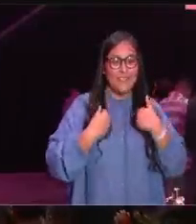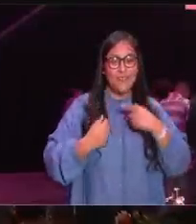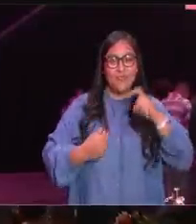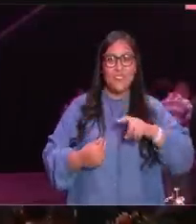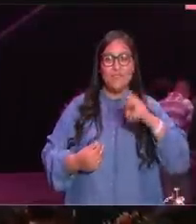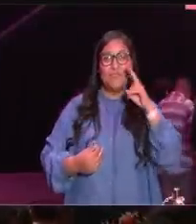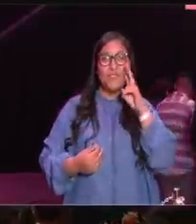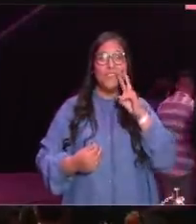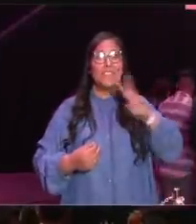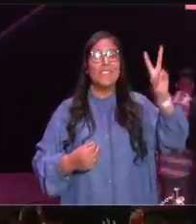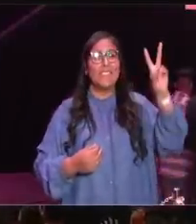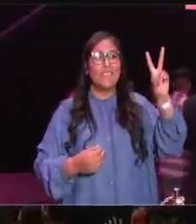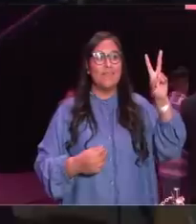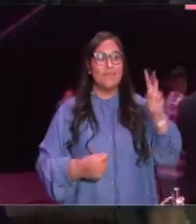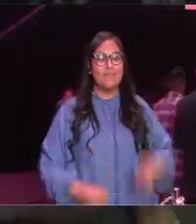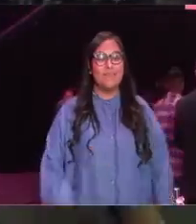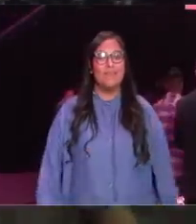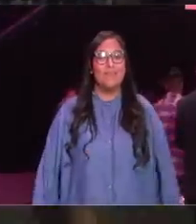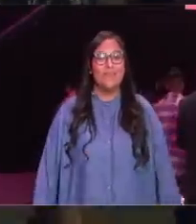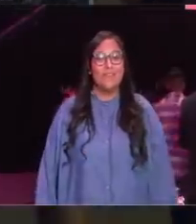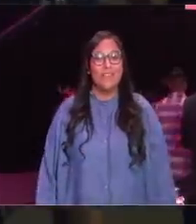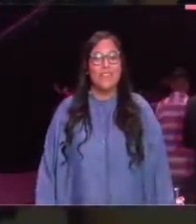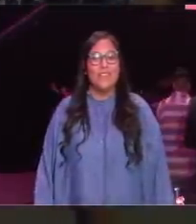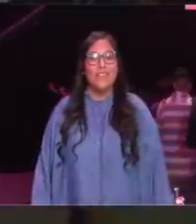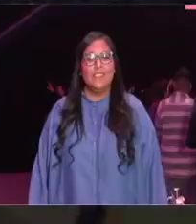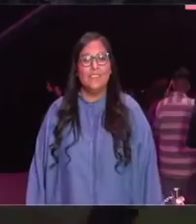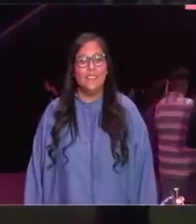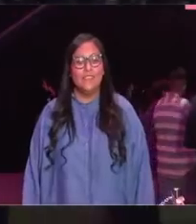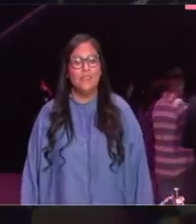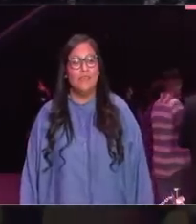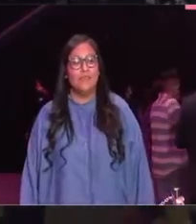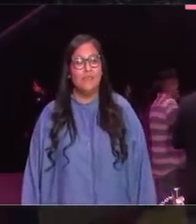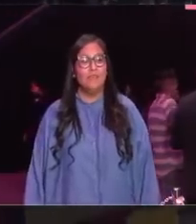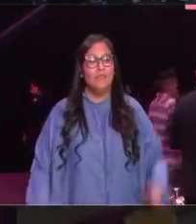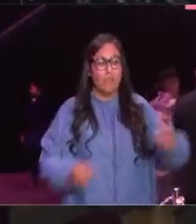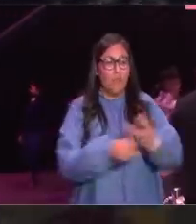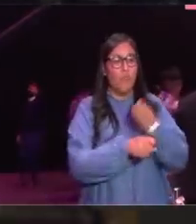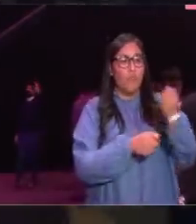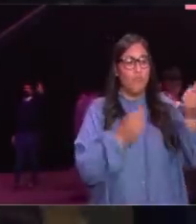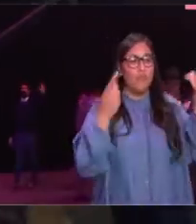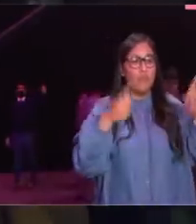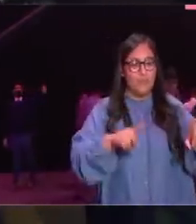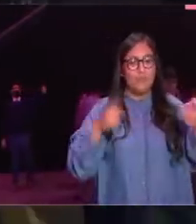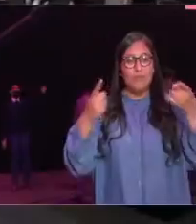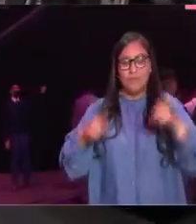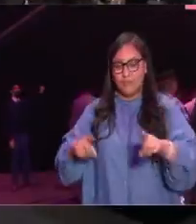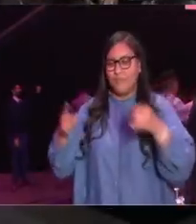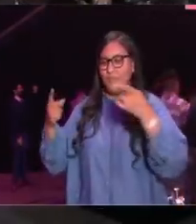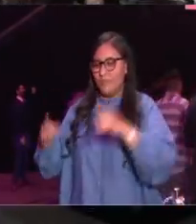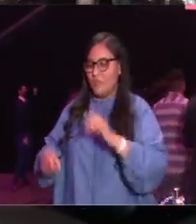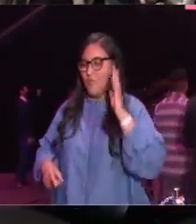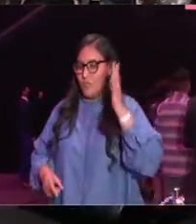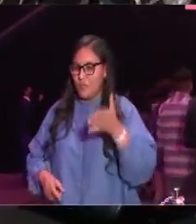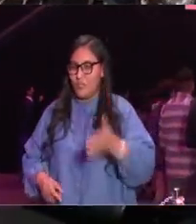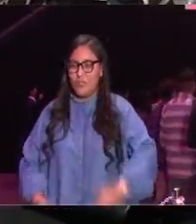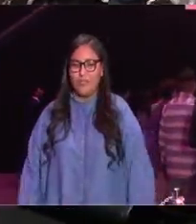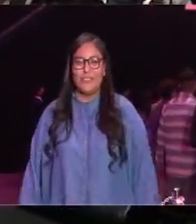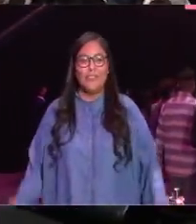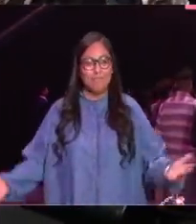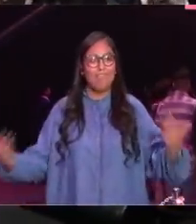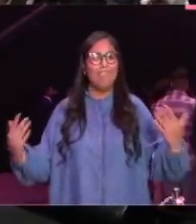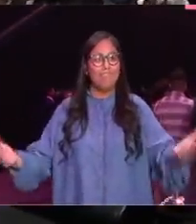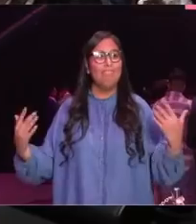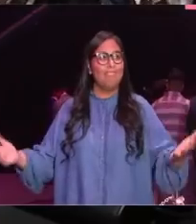your victory. Tienes que ver tu victoria. Tienes que ver ya tu triunfo. En el nombre de Jesús. Vamos,